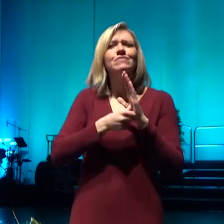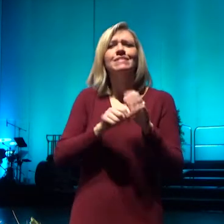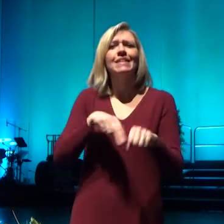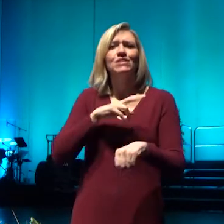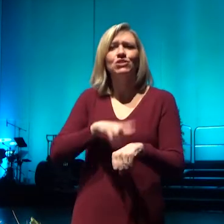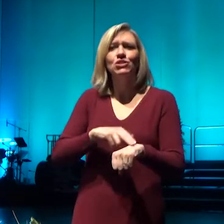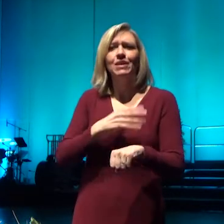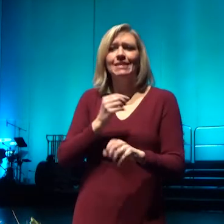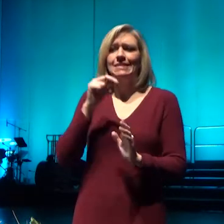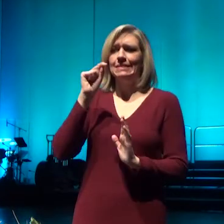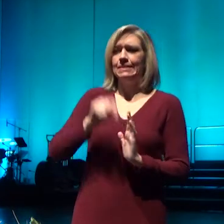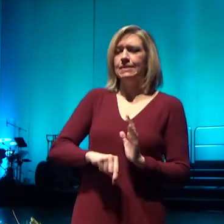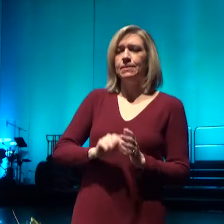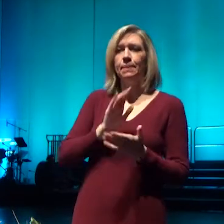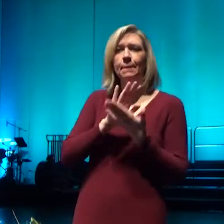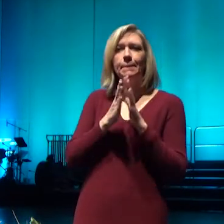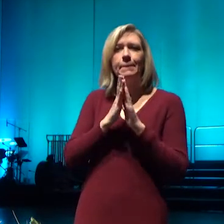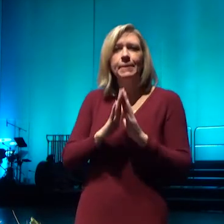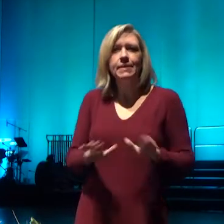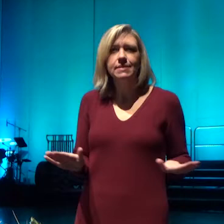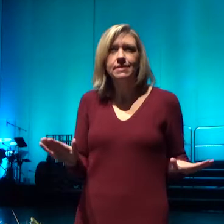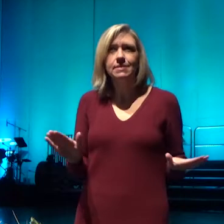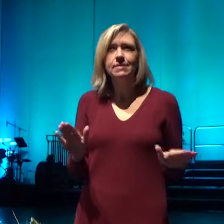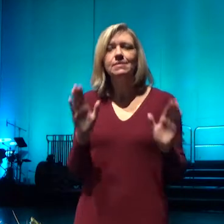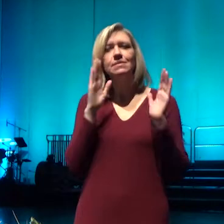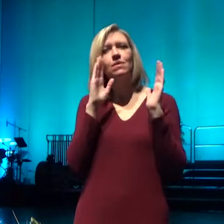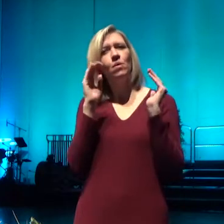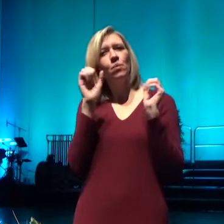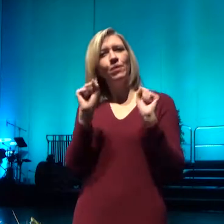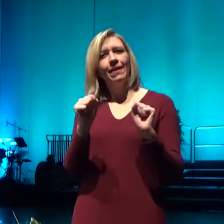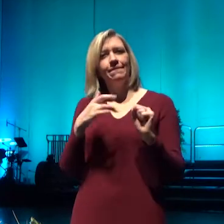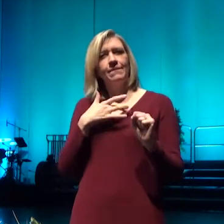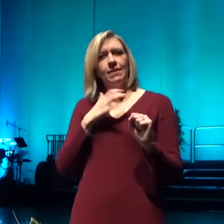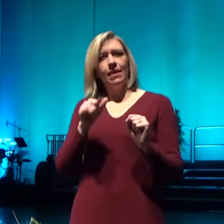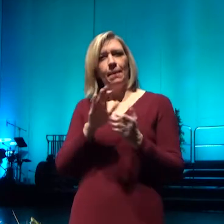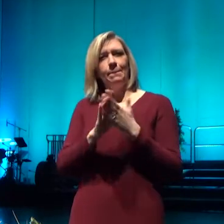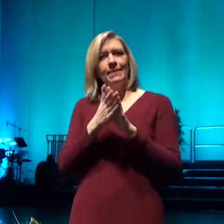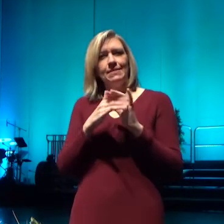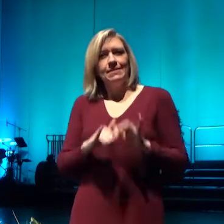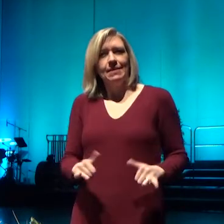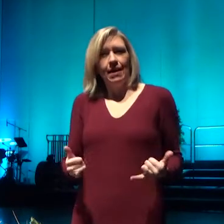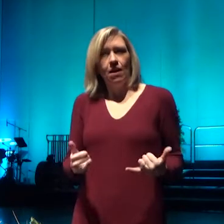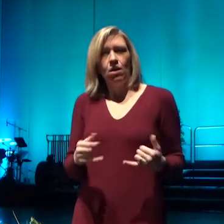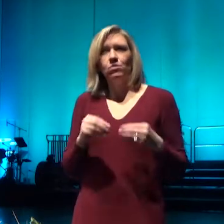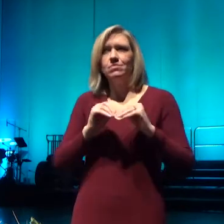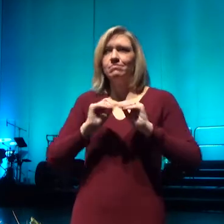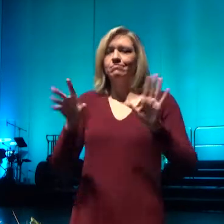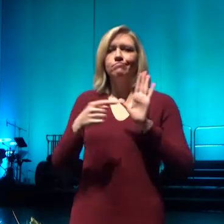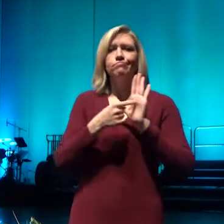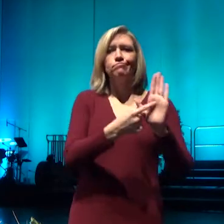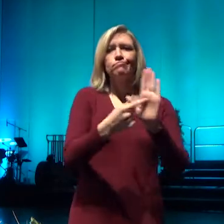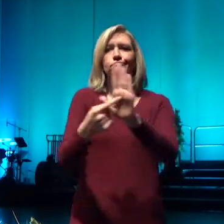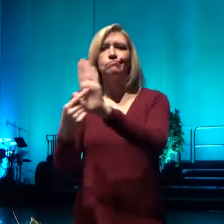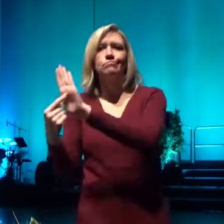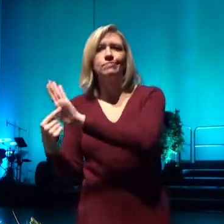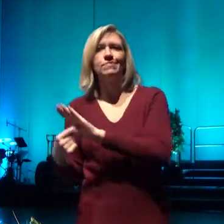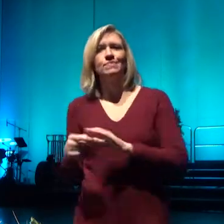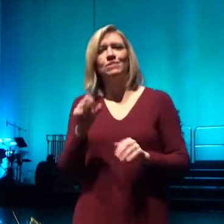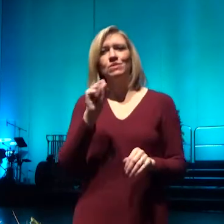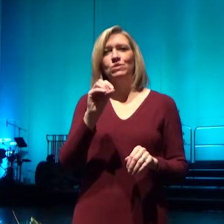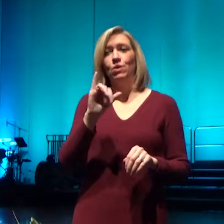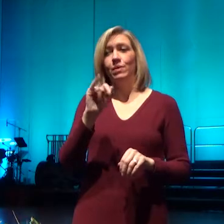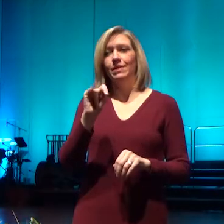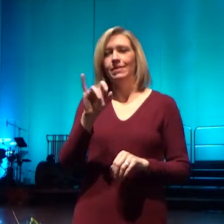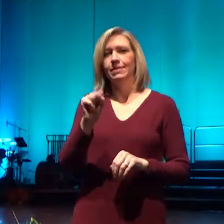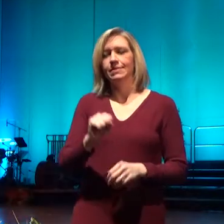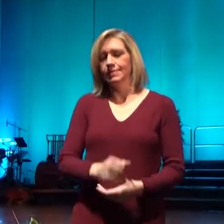its deep, deep peace. May we feel that peace now and express it wherever we go. And so it is. Amen.